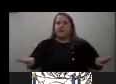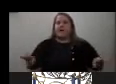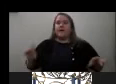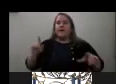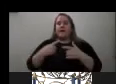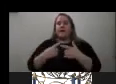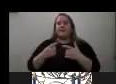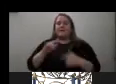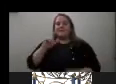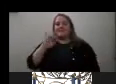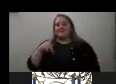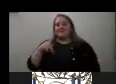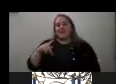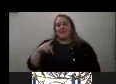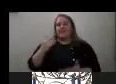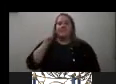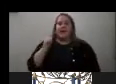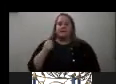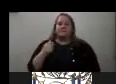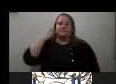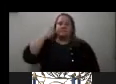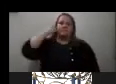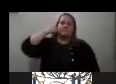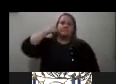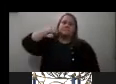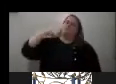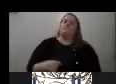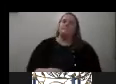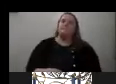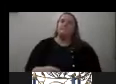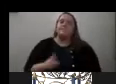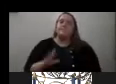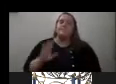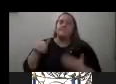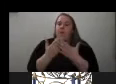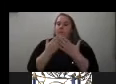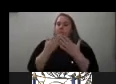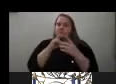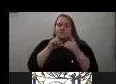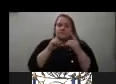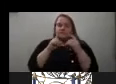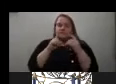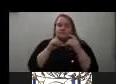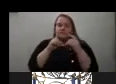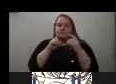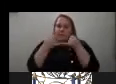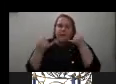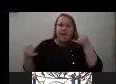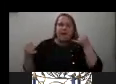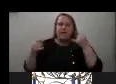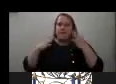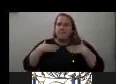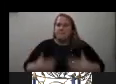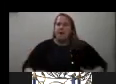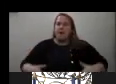goes dips again in the back, a little lower than in the front. But it's all in the line of the body,